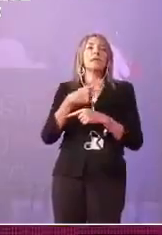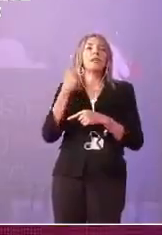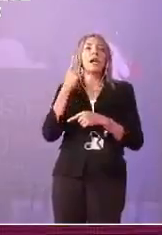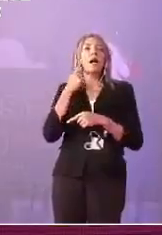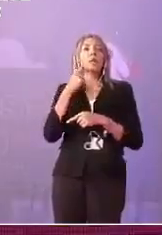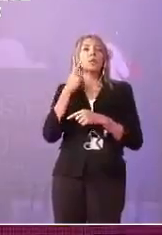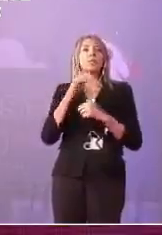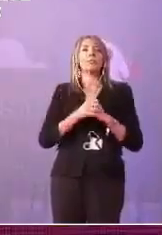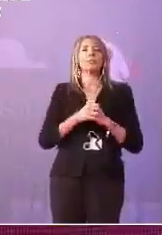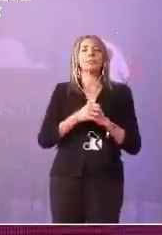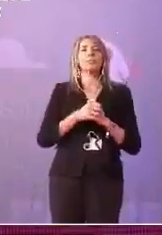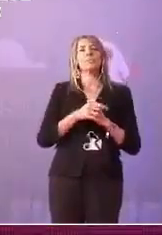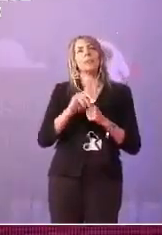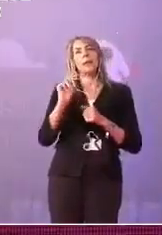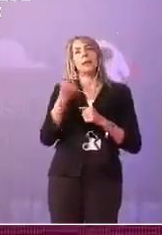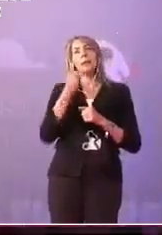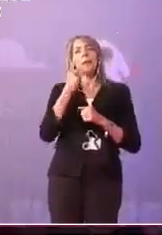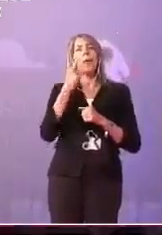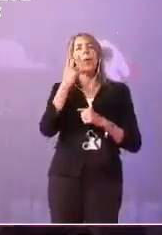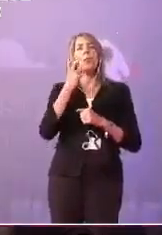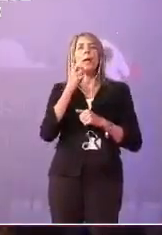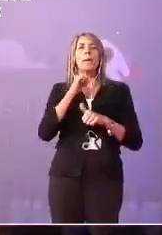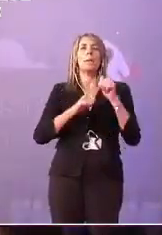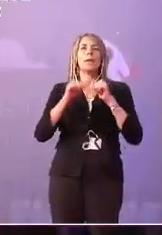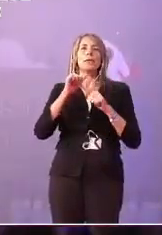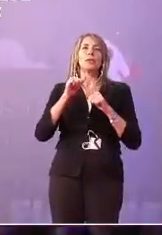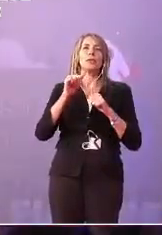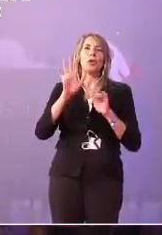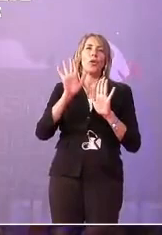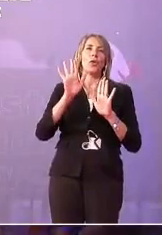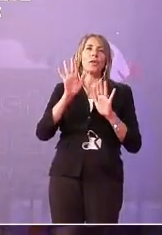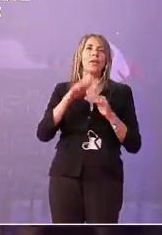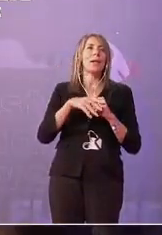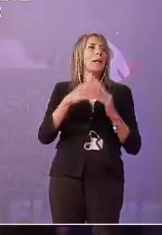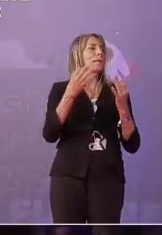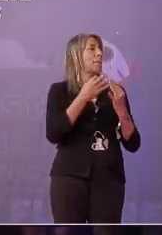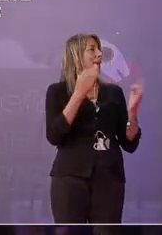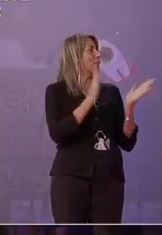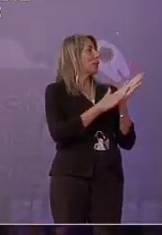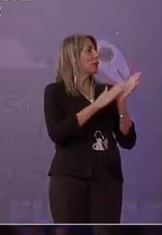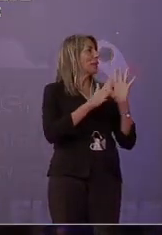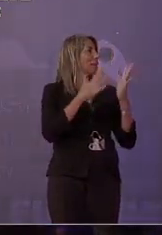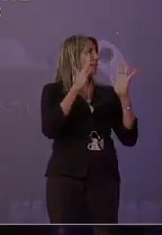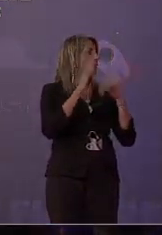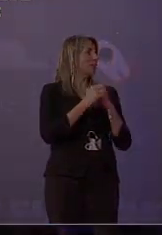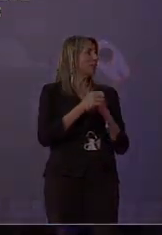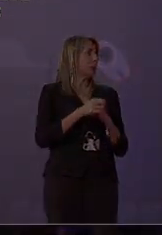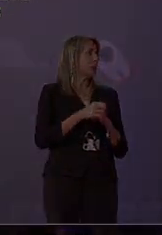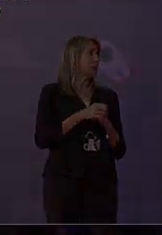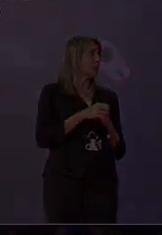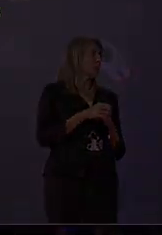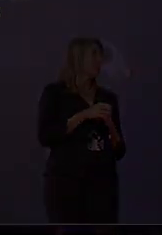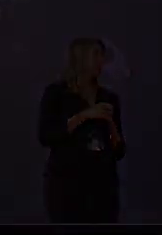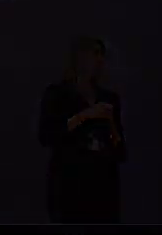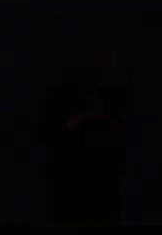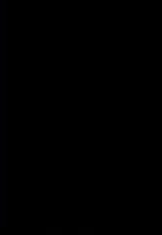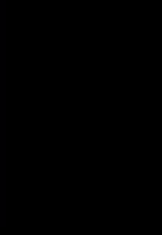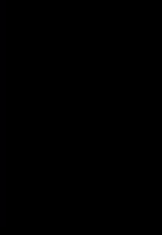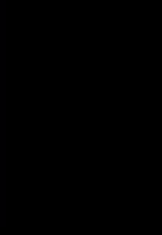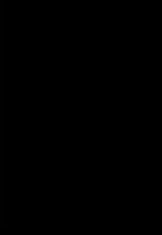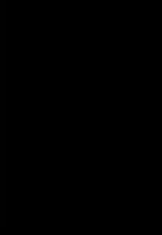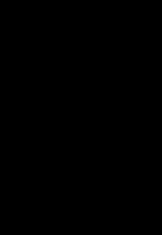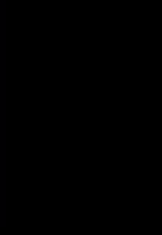of the performance. For Congratulations. Thank you. Thank you. Okay, thank you to all of you.